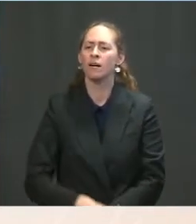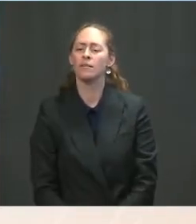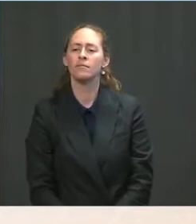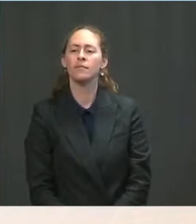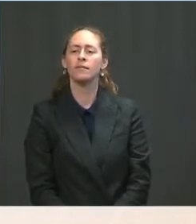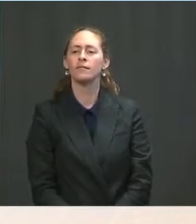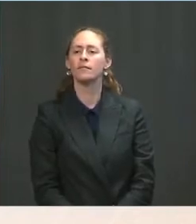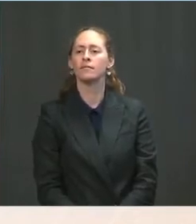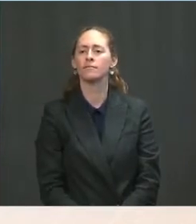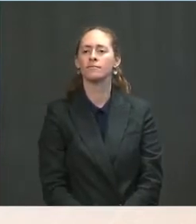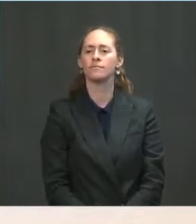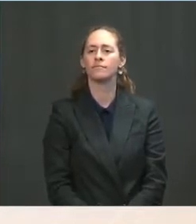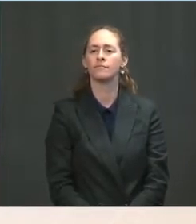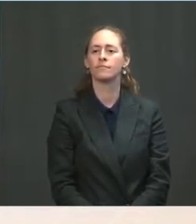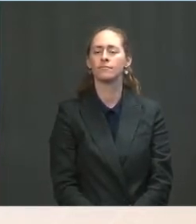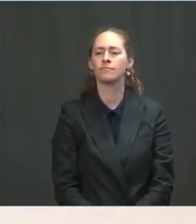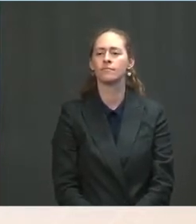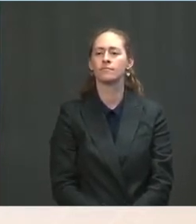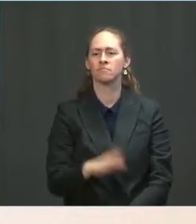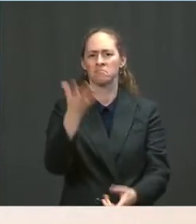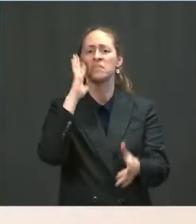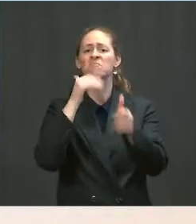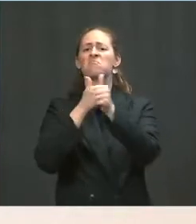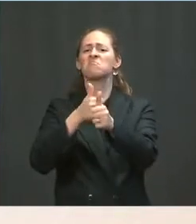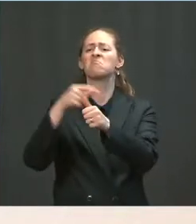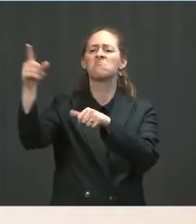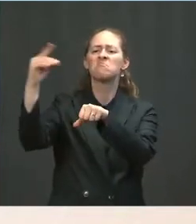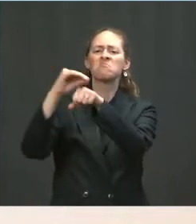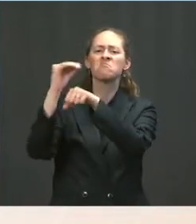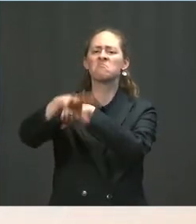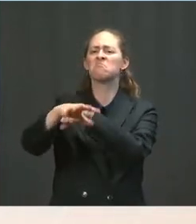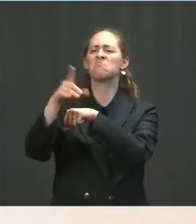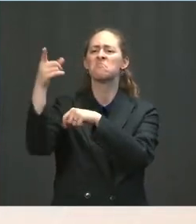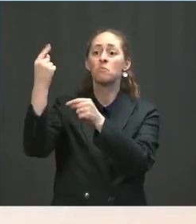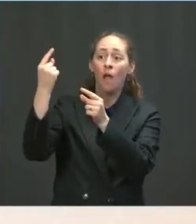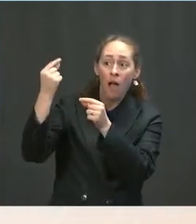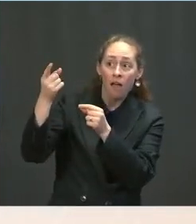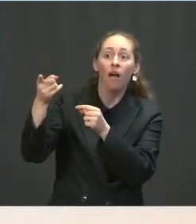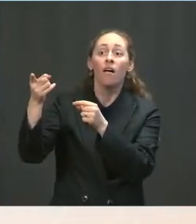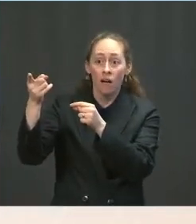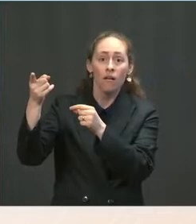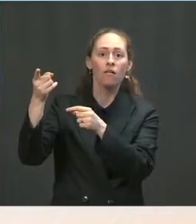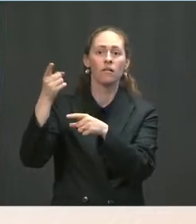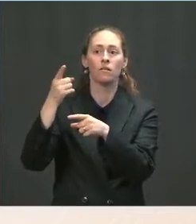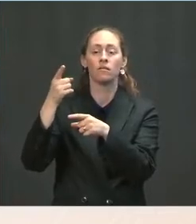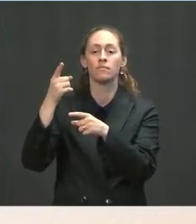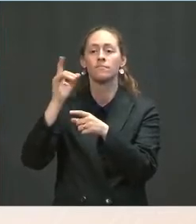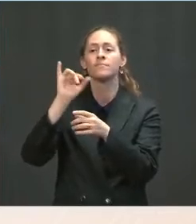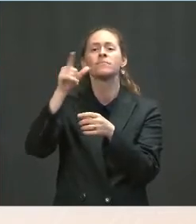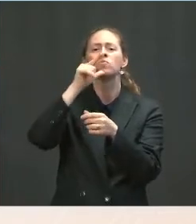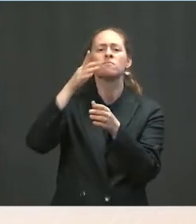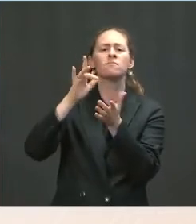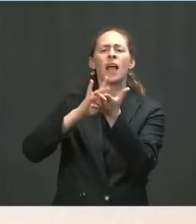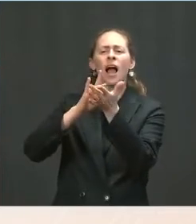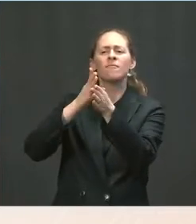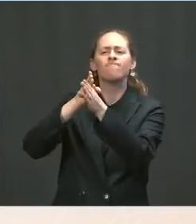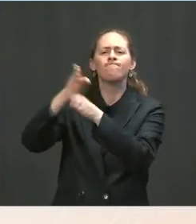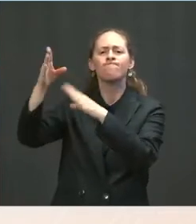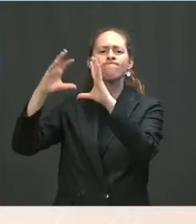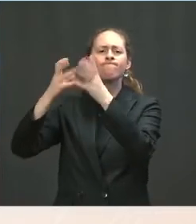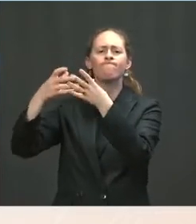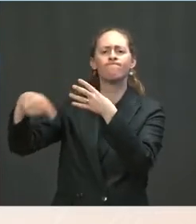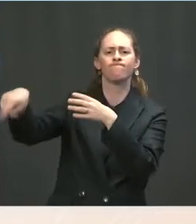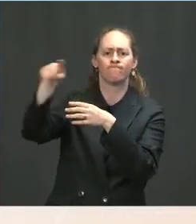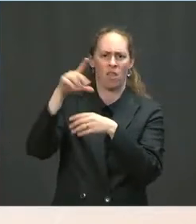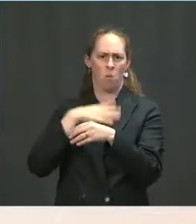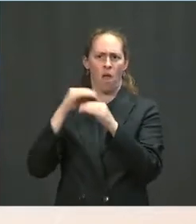handed, and so all of that is going to be determined. Our testing is going to be determined by the White House Medical Unit. We continue to get tested here. The staff